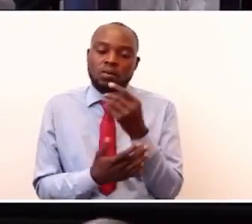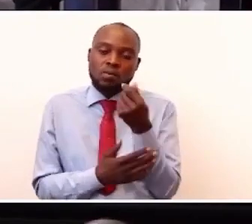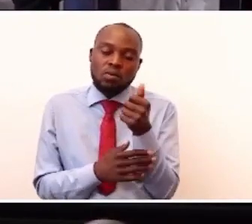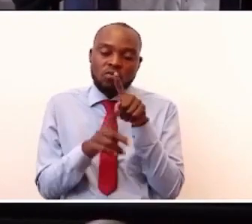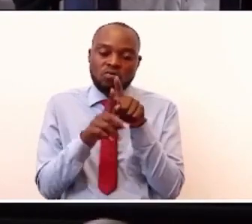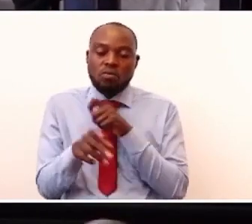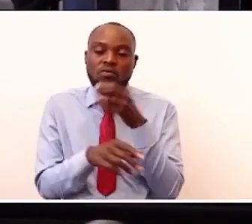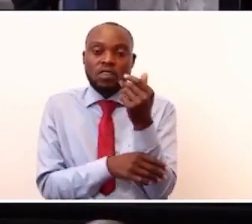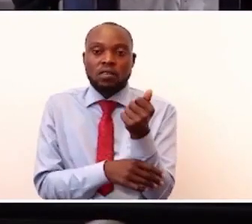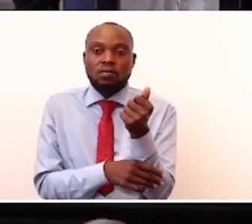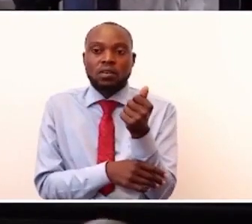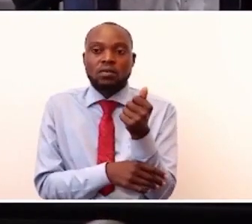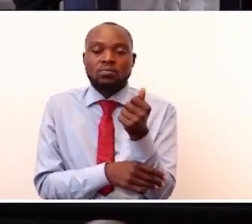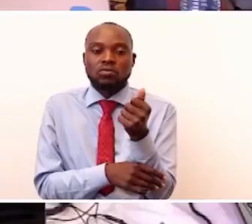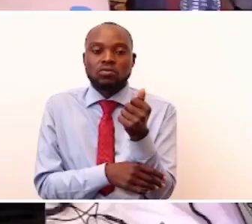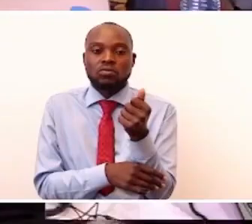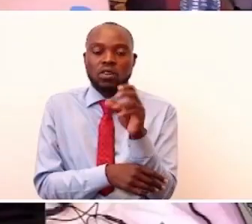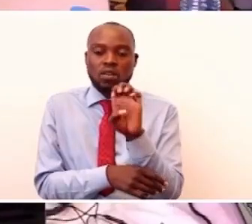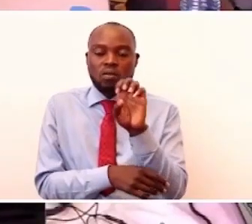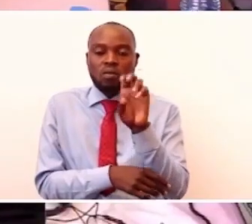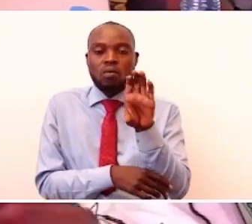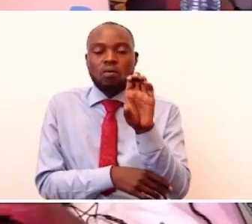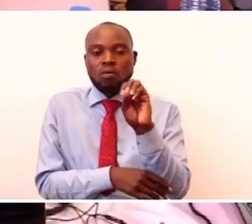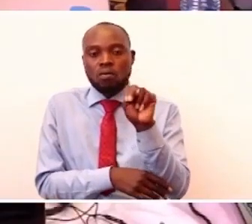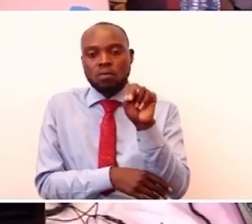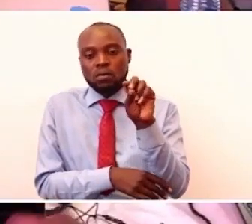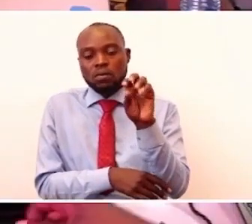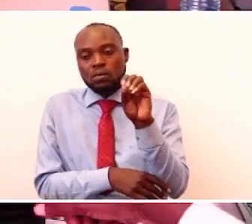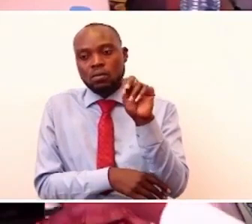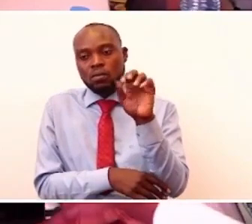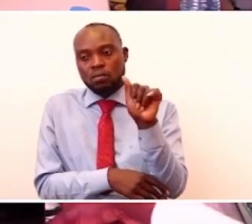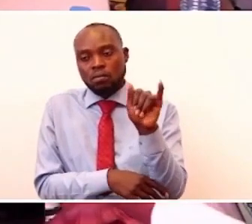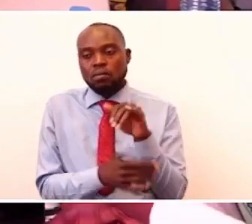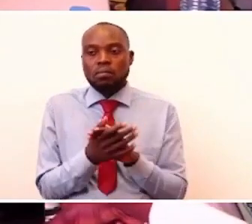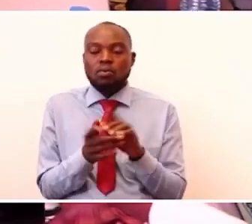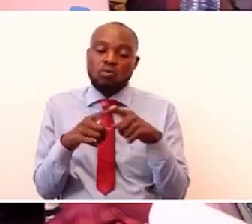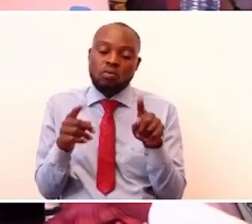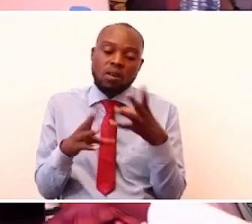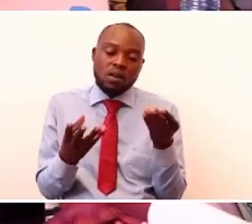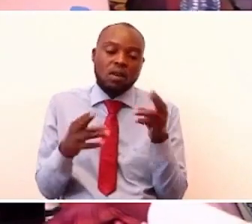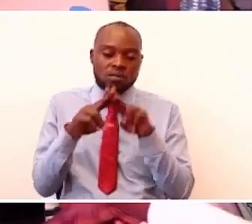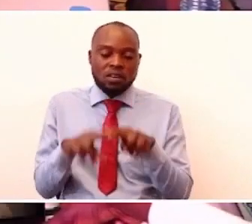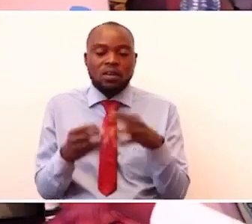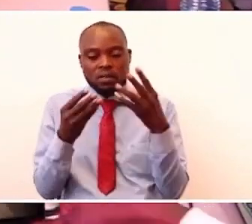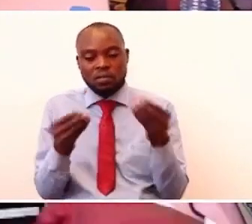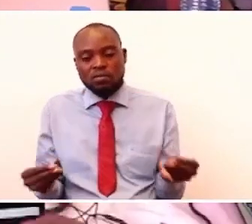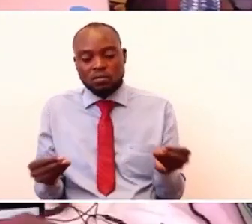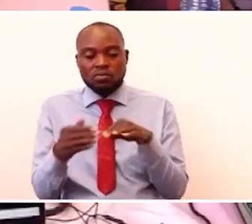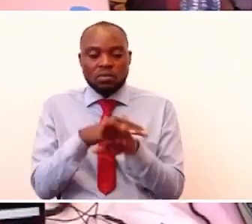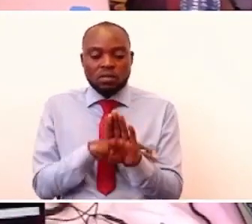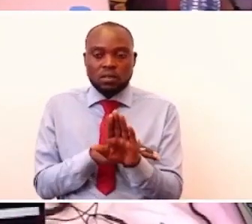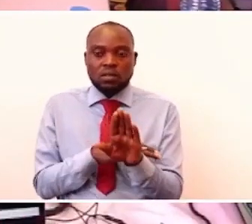financial economy. As much as it's easy to send my mother